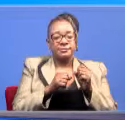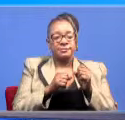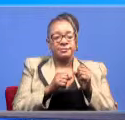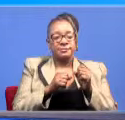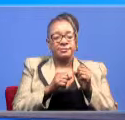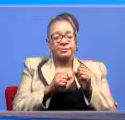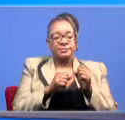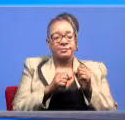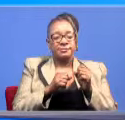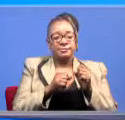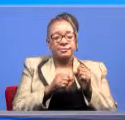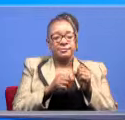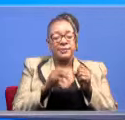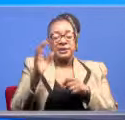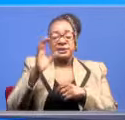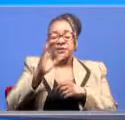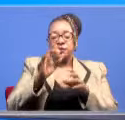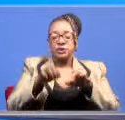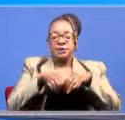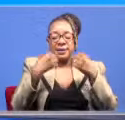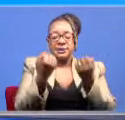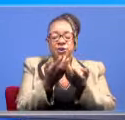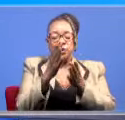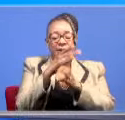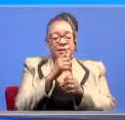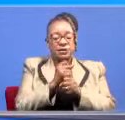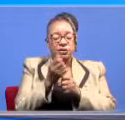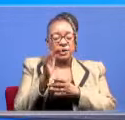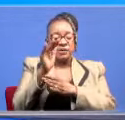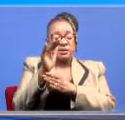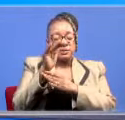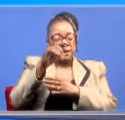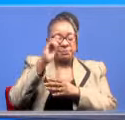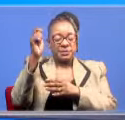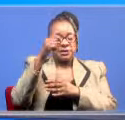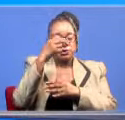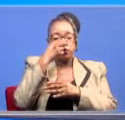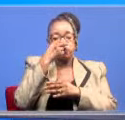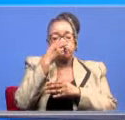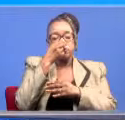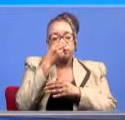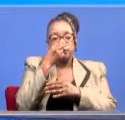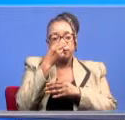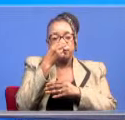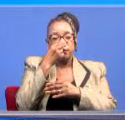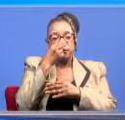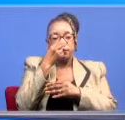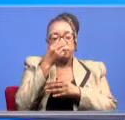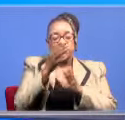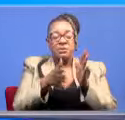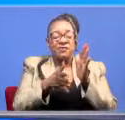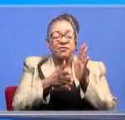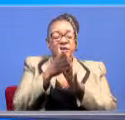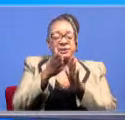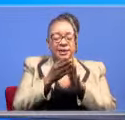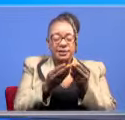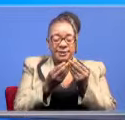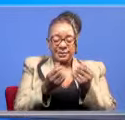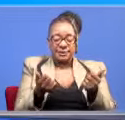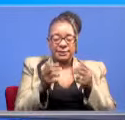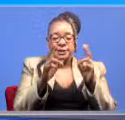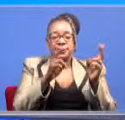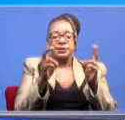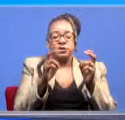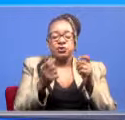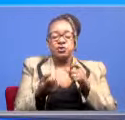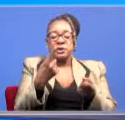Civil society organizations have called upon President William Ruto to move with haste and address issues raised